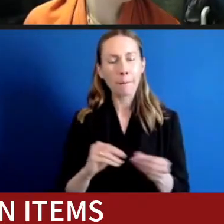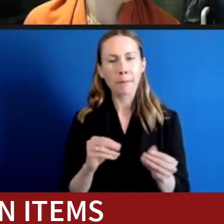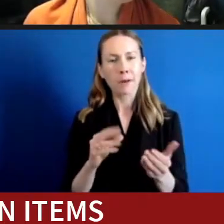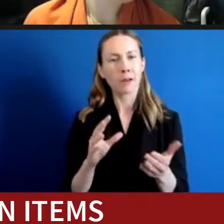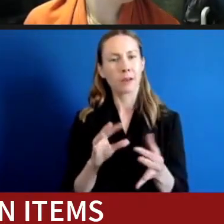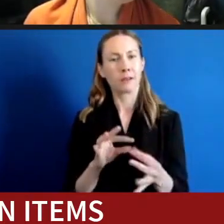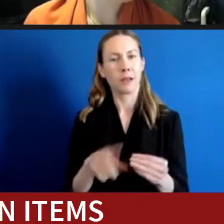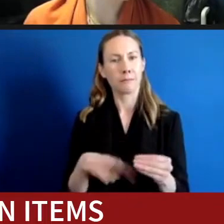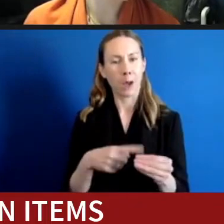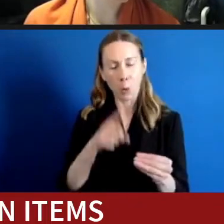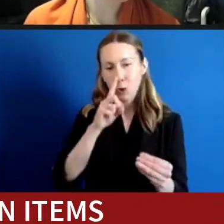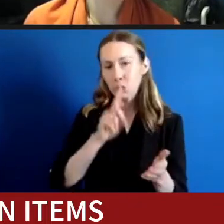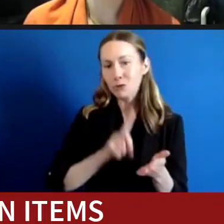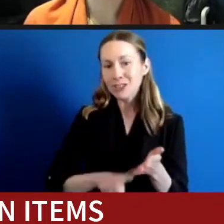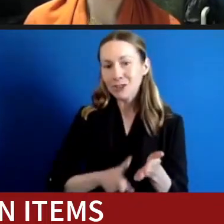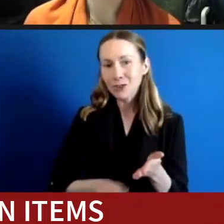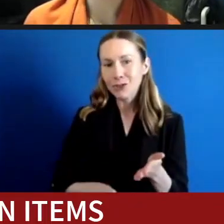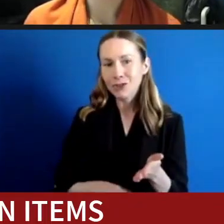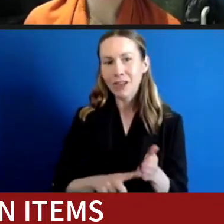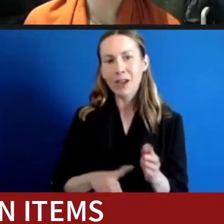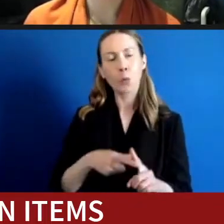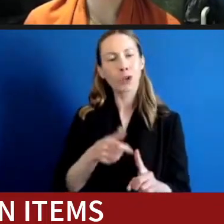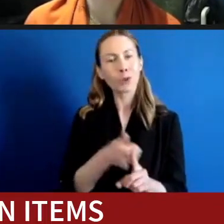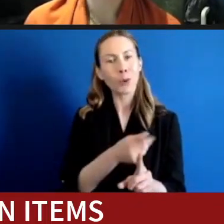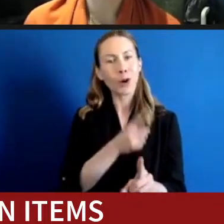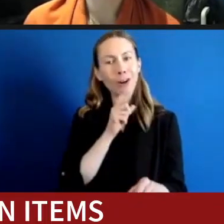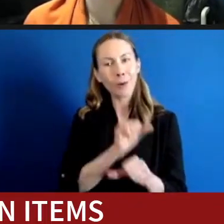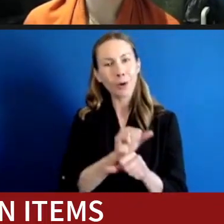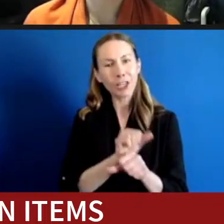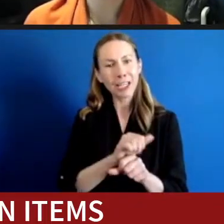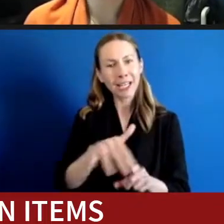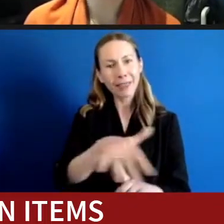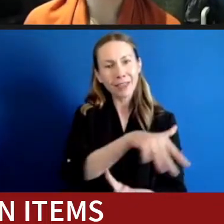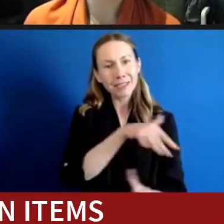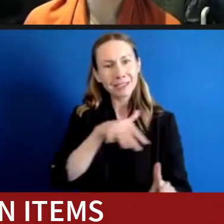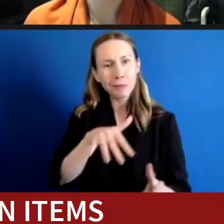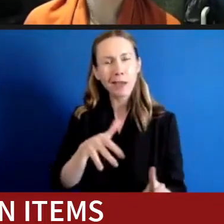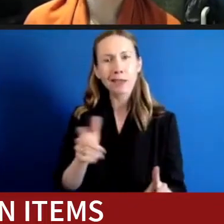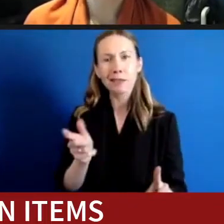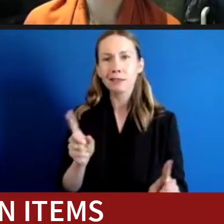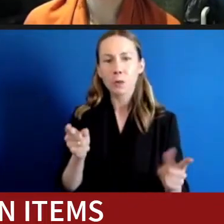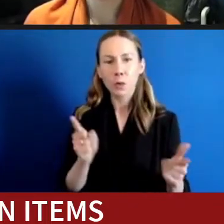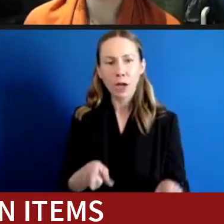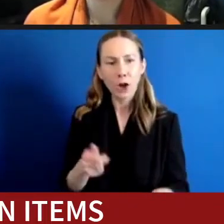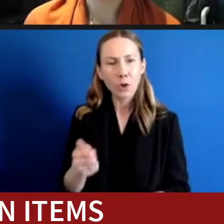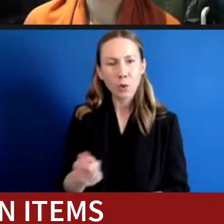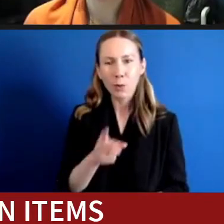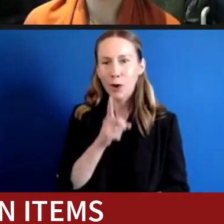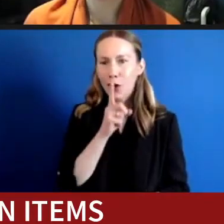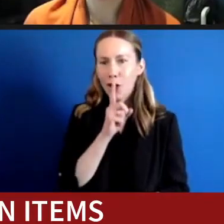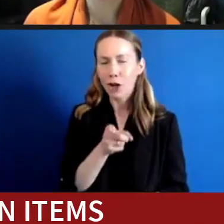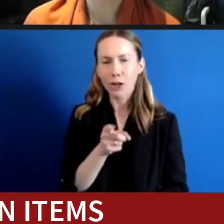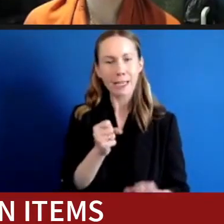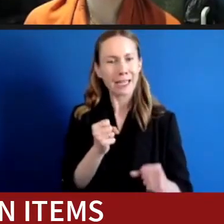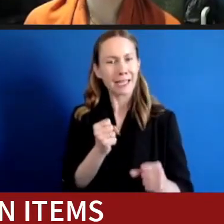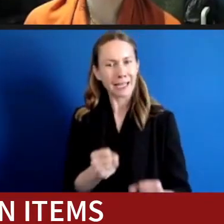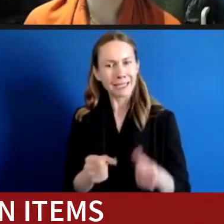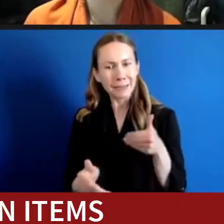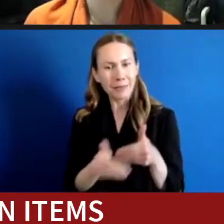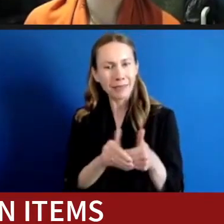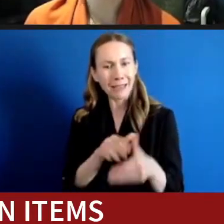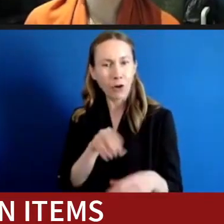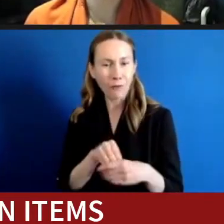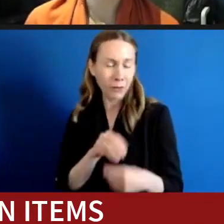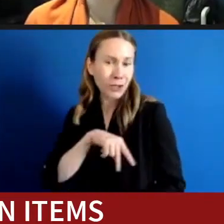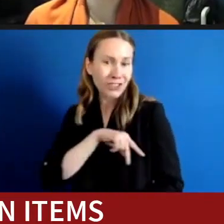research, and kind of when you are working in a space in which you are also intimately involved personally